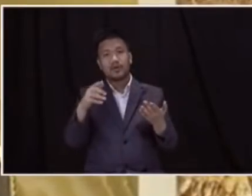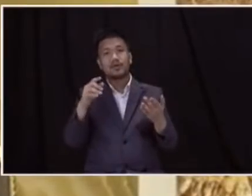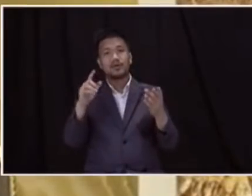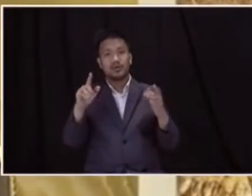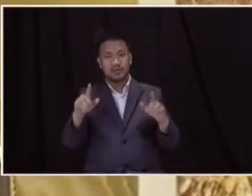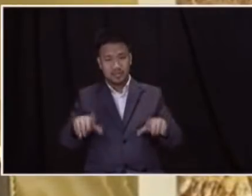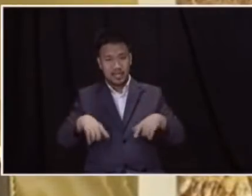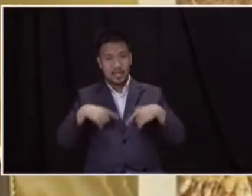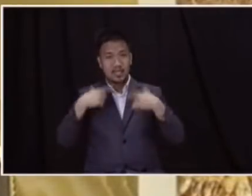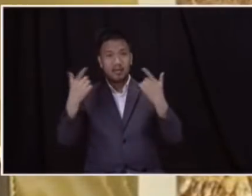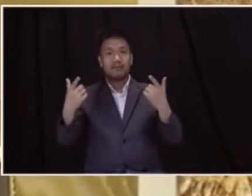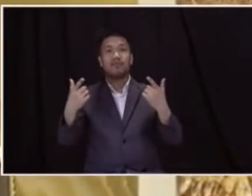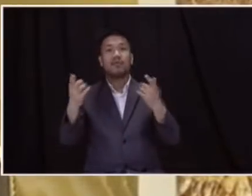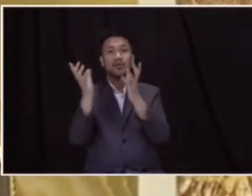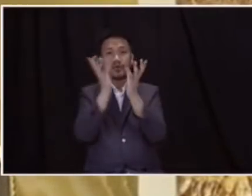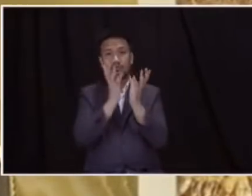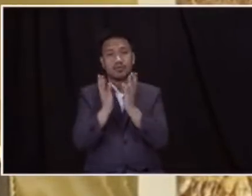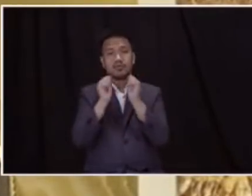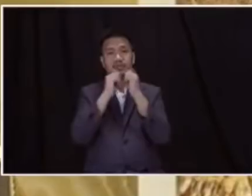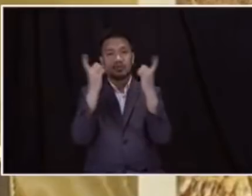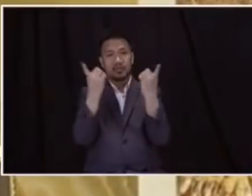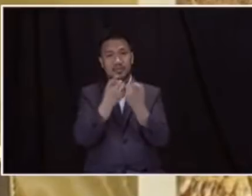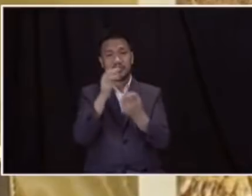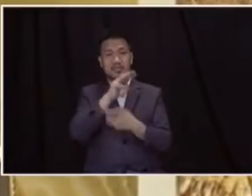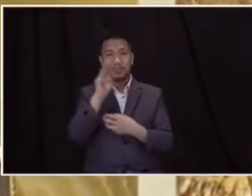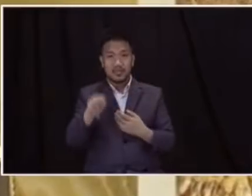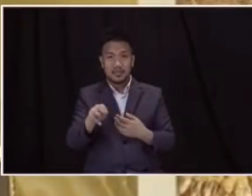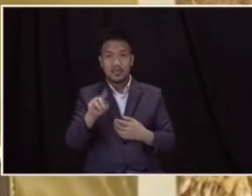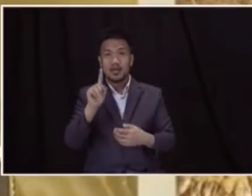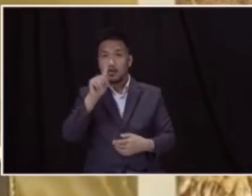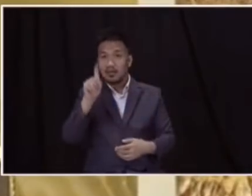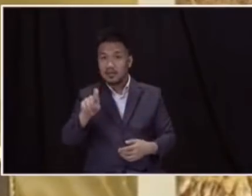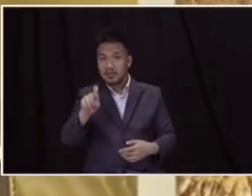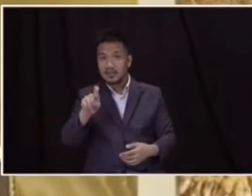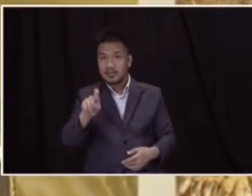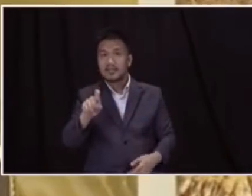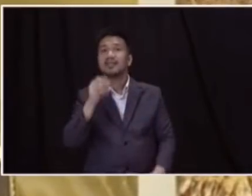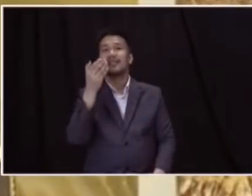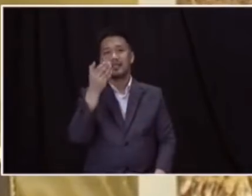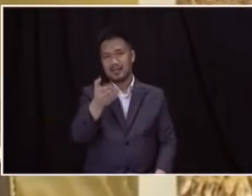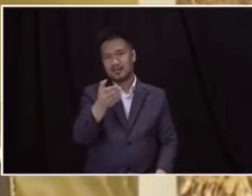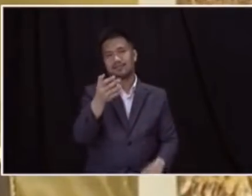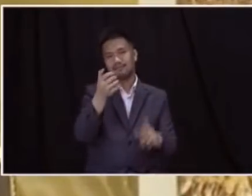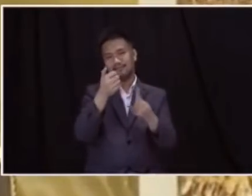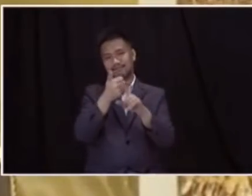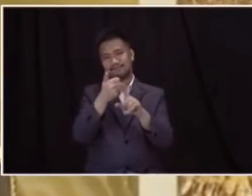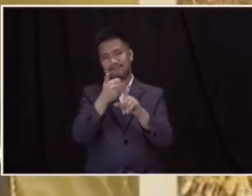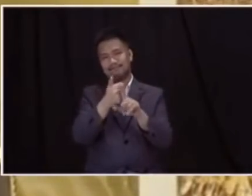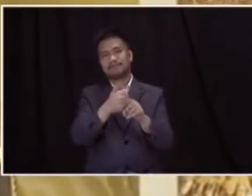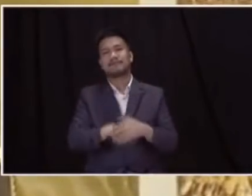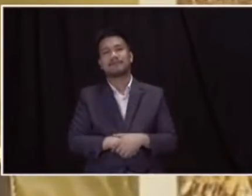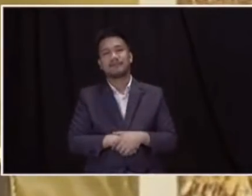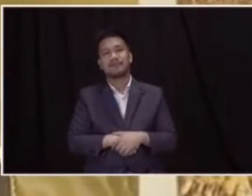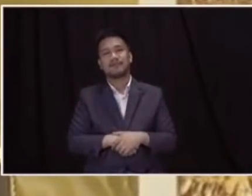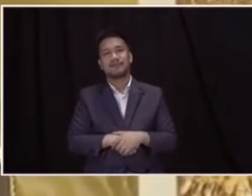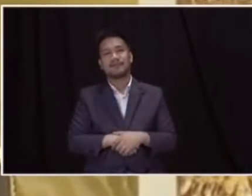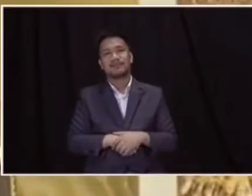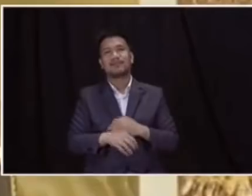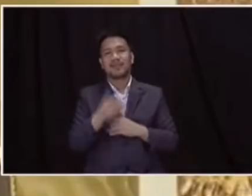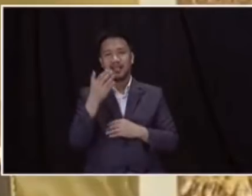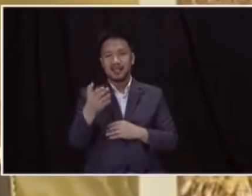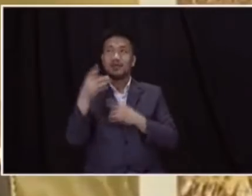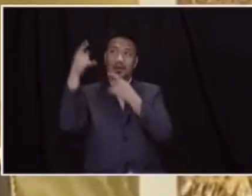na sambayanan sa Archdioceses ng Maynila ay ikaw. Ikaw